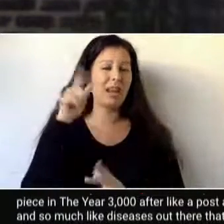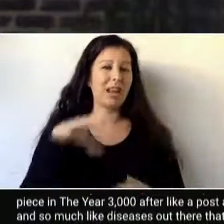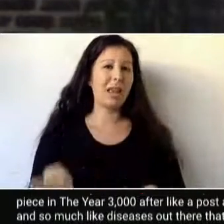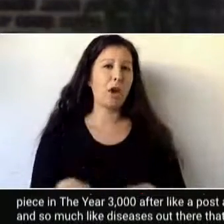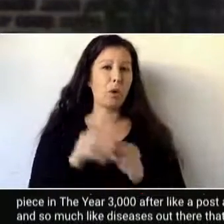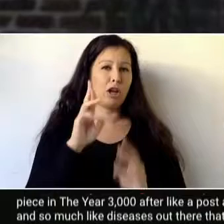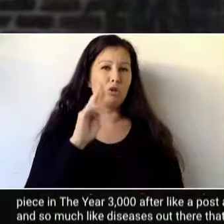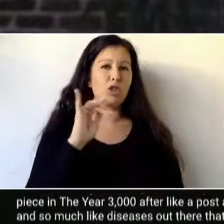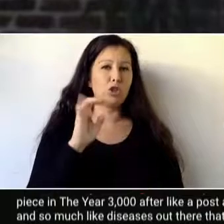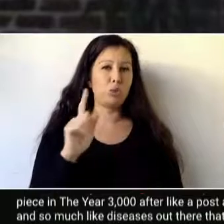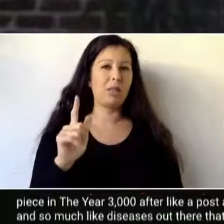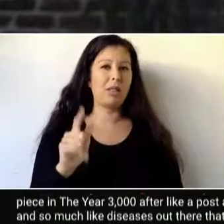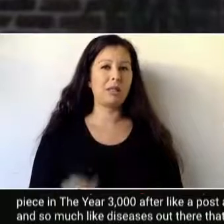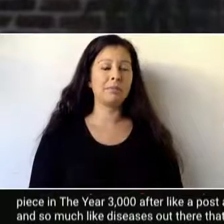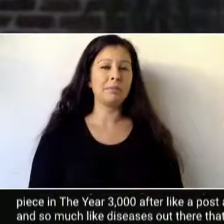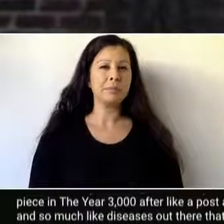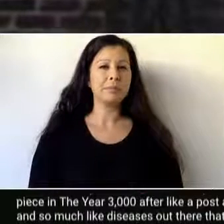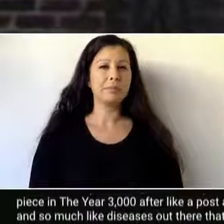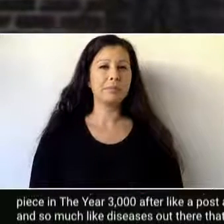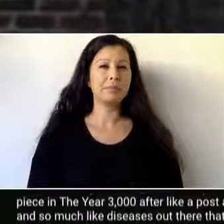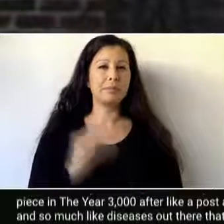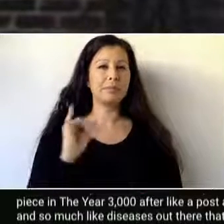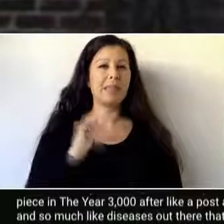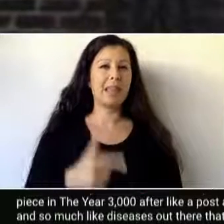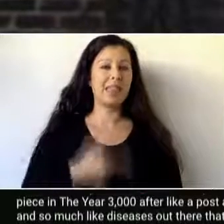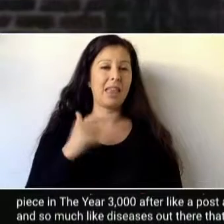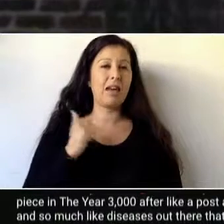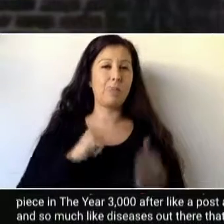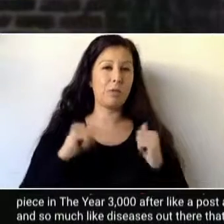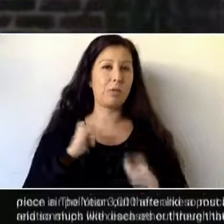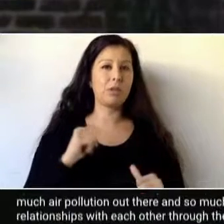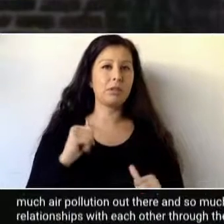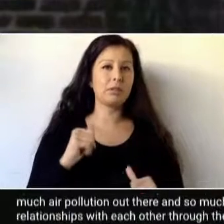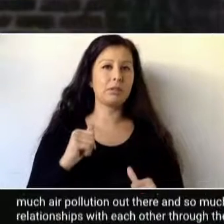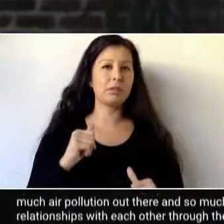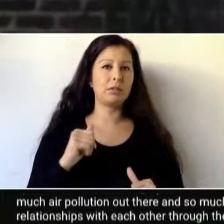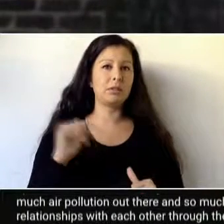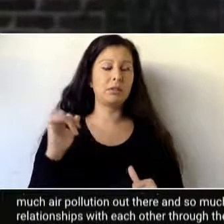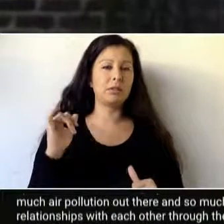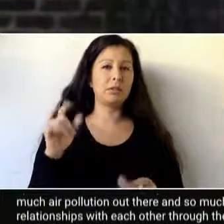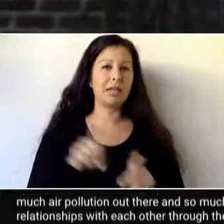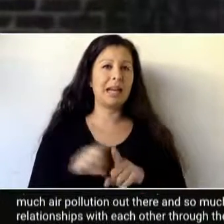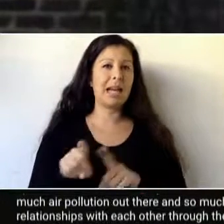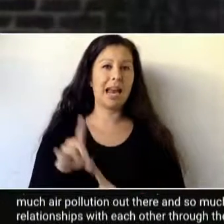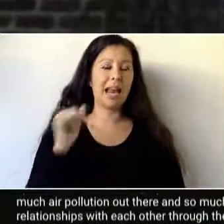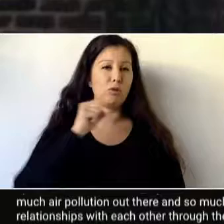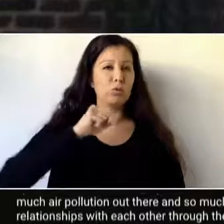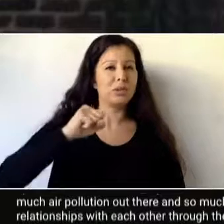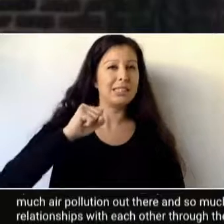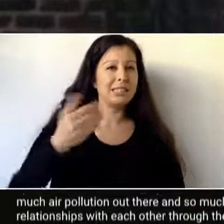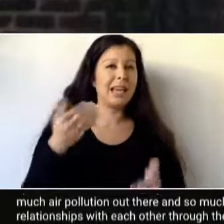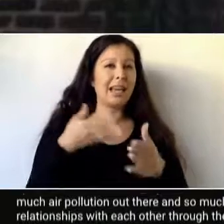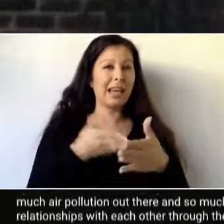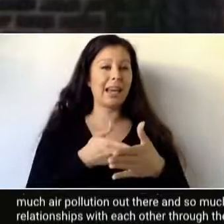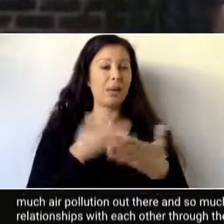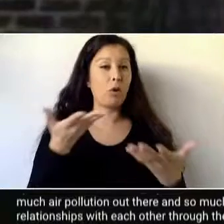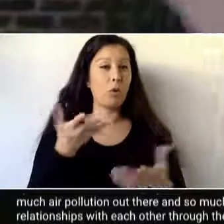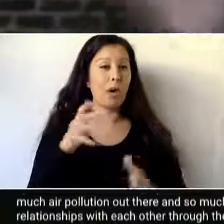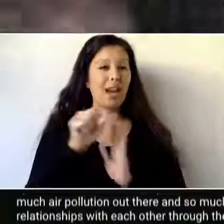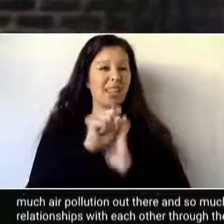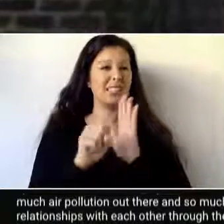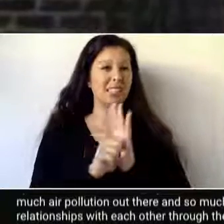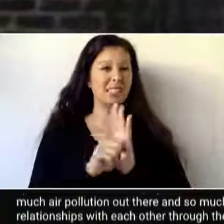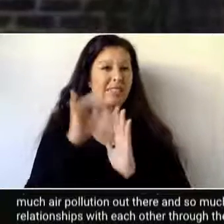ritual and like a live performance as like a resistance against the state of